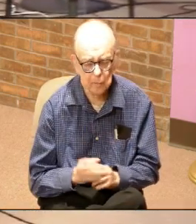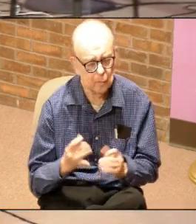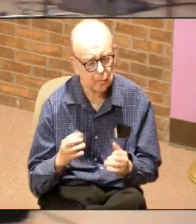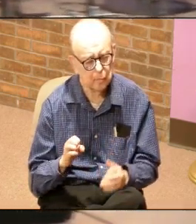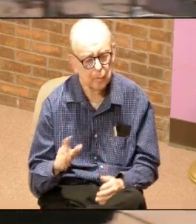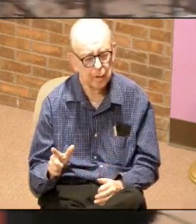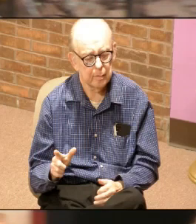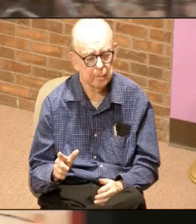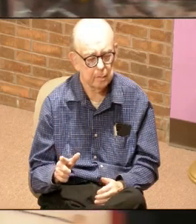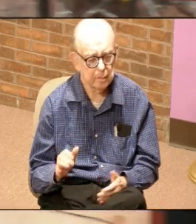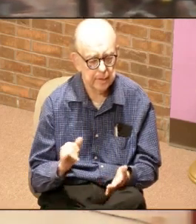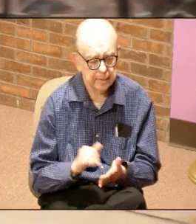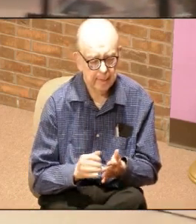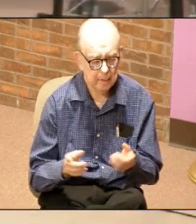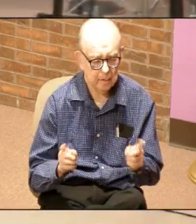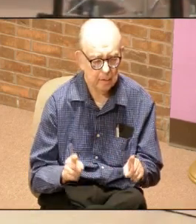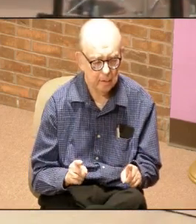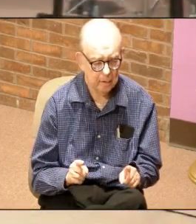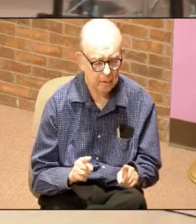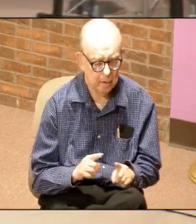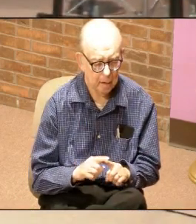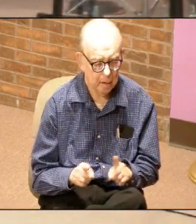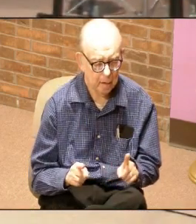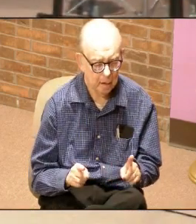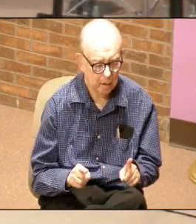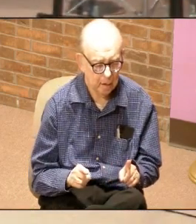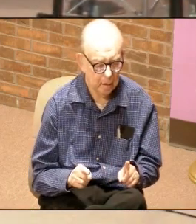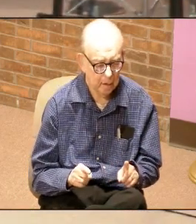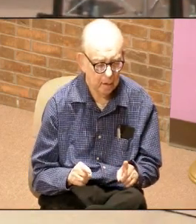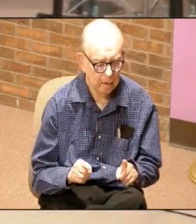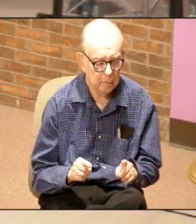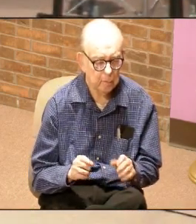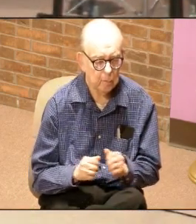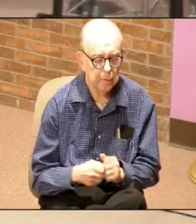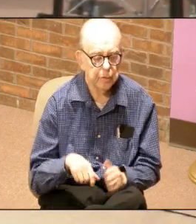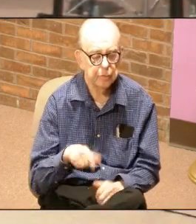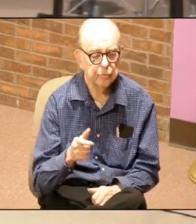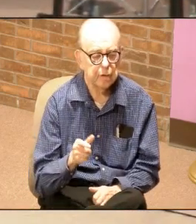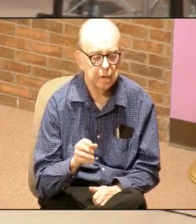Well, that happened with the case in Minnesota with George Floyd.